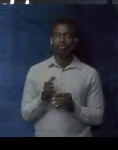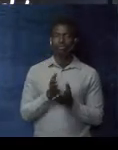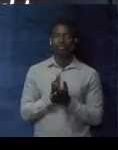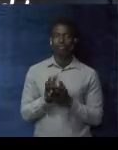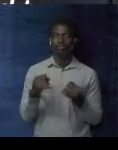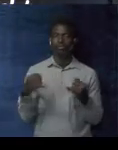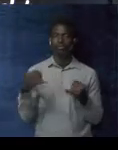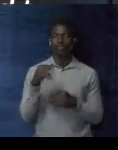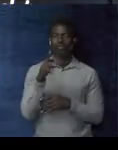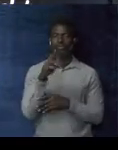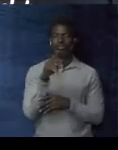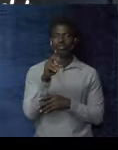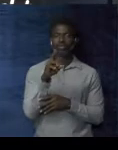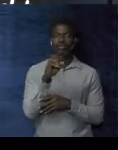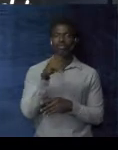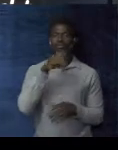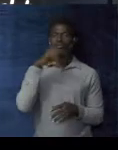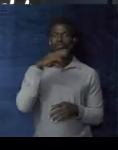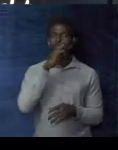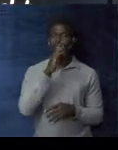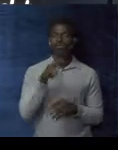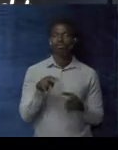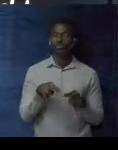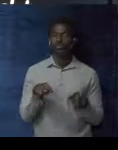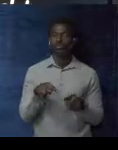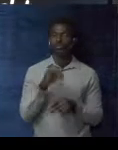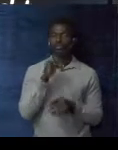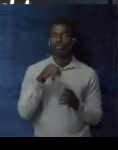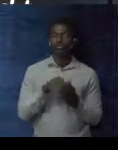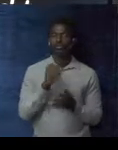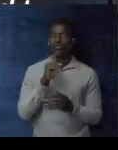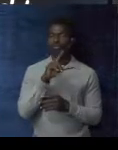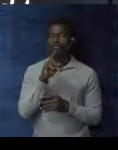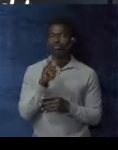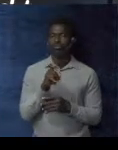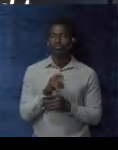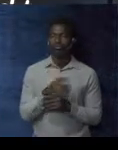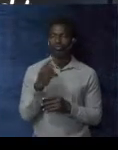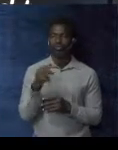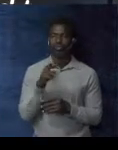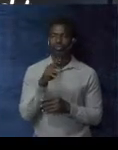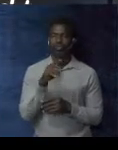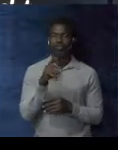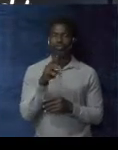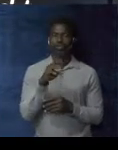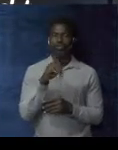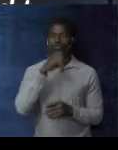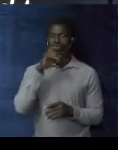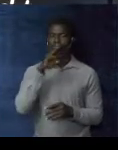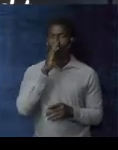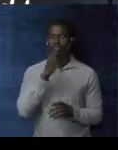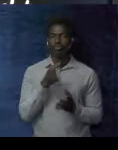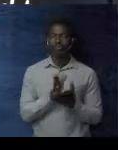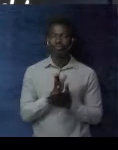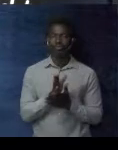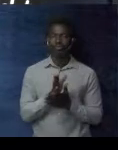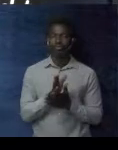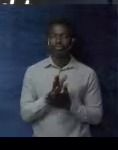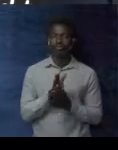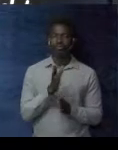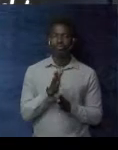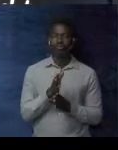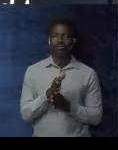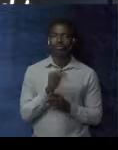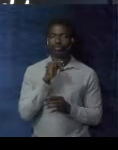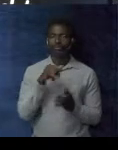true? The radius must be vertical. Is that true? Really? The radius must be straight.